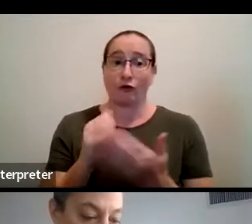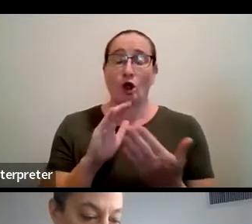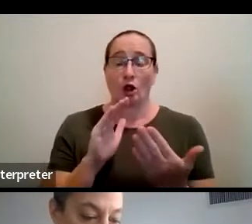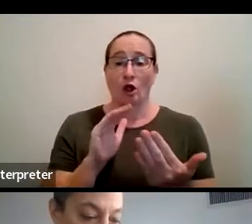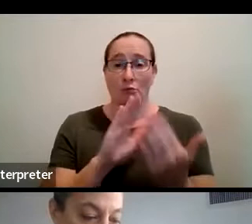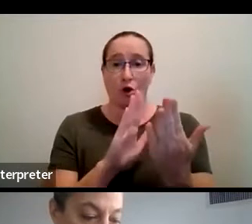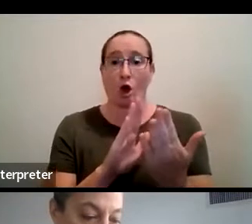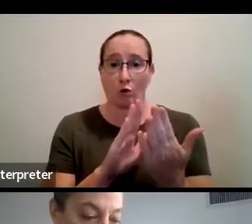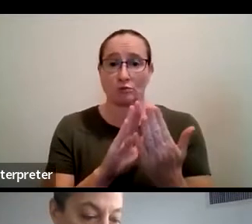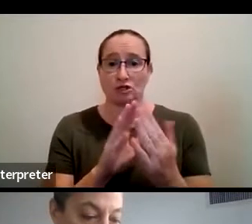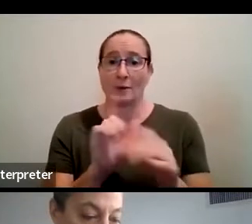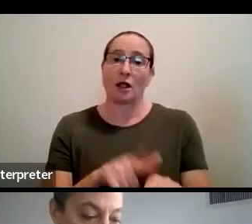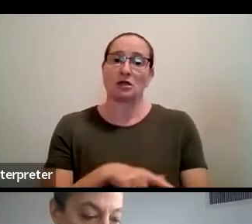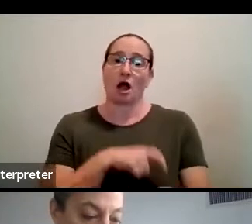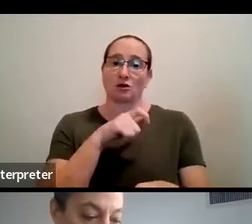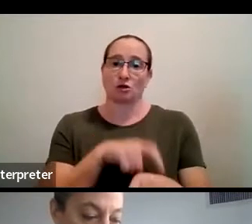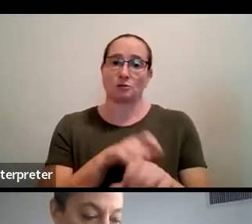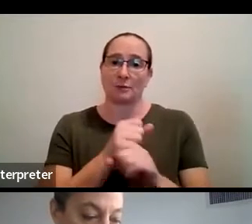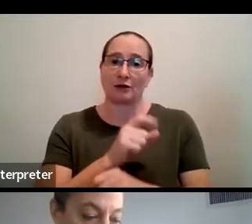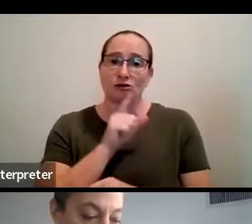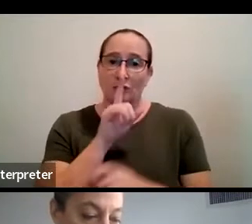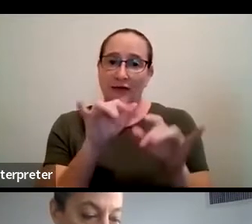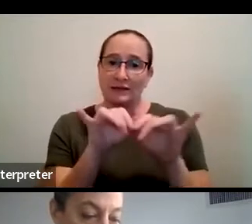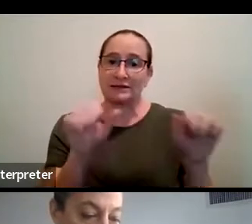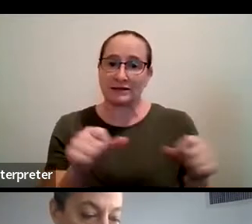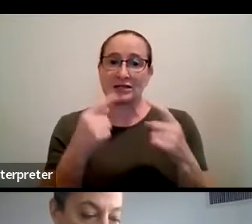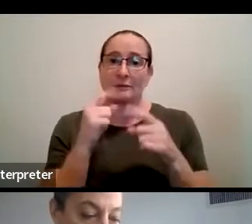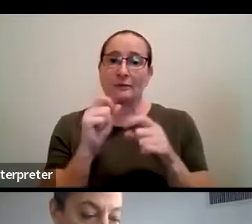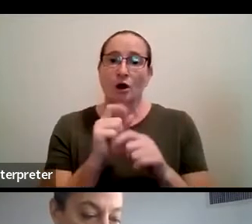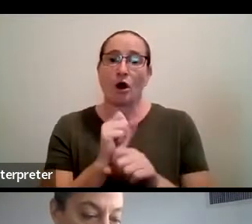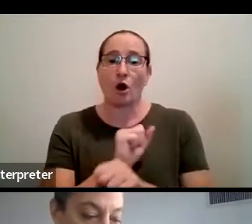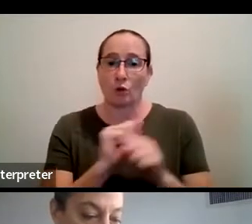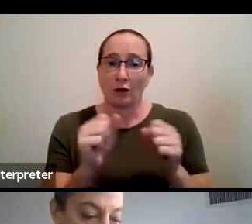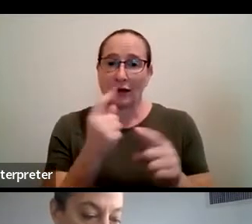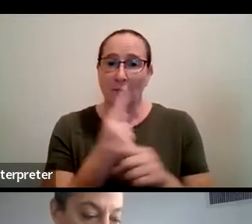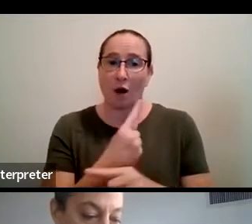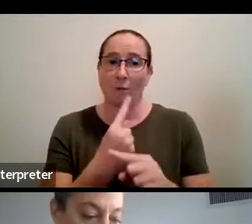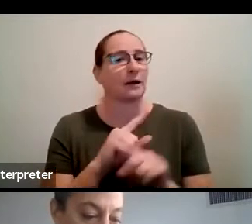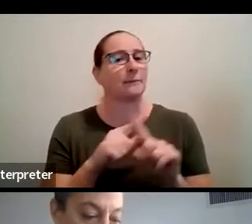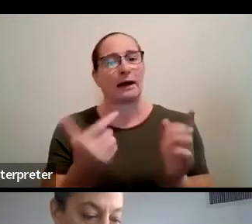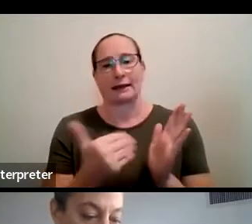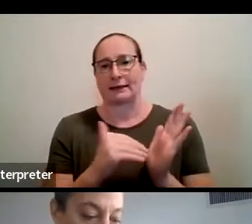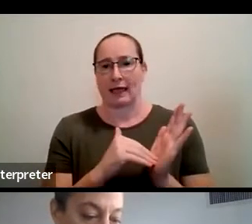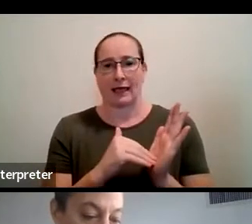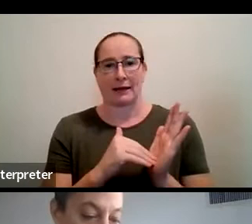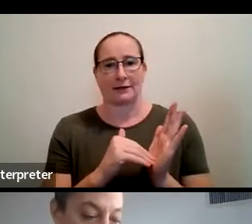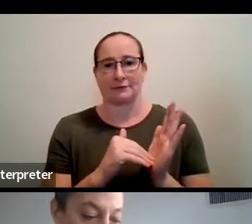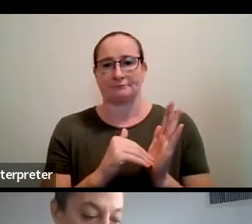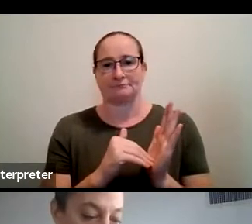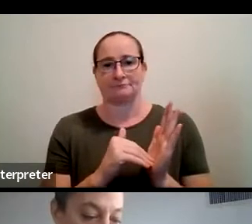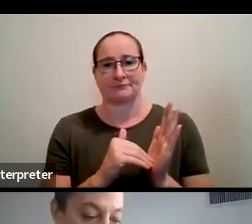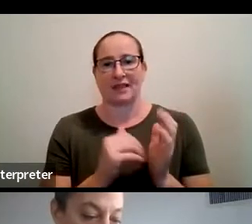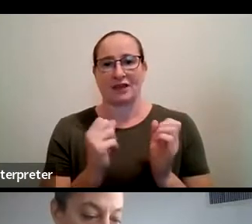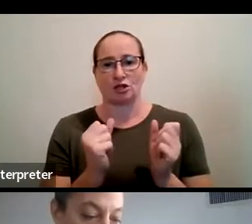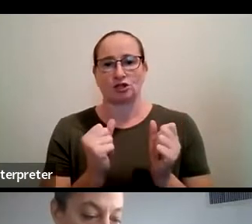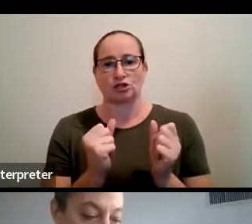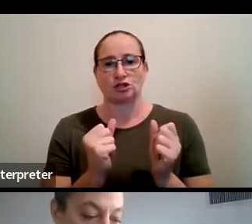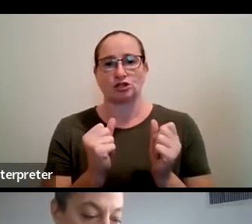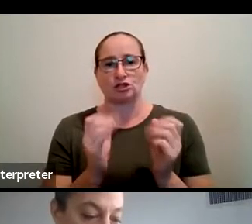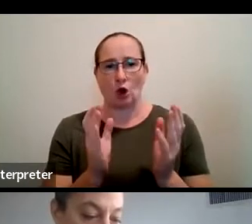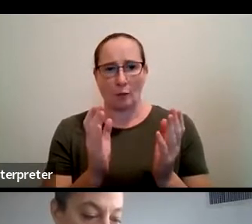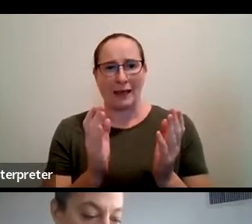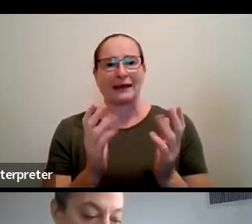in the long term to ensure that the systems are working properly. But again, there are just so many nuances